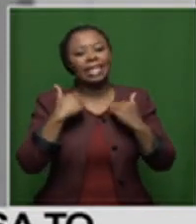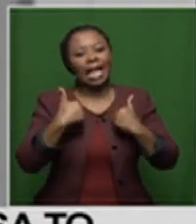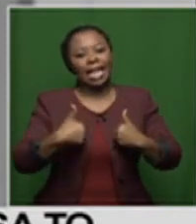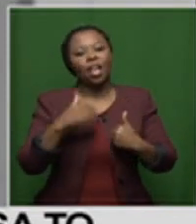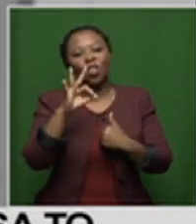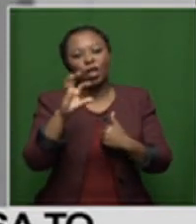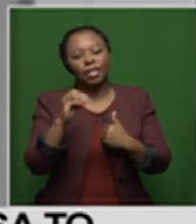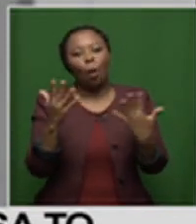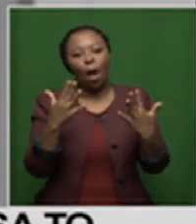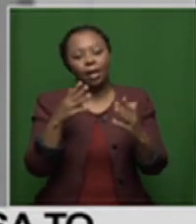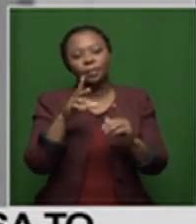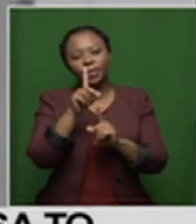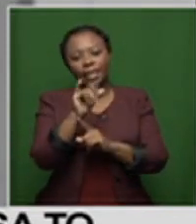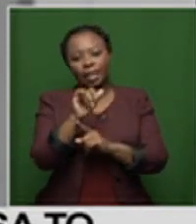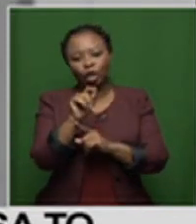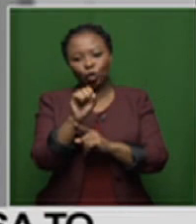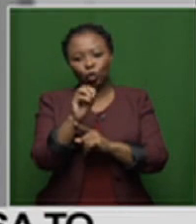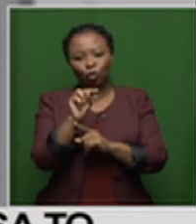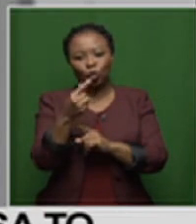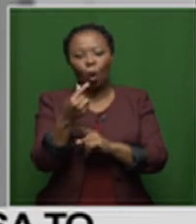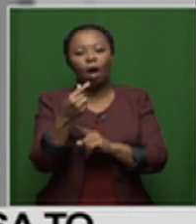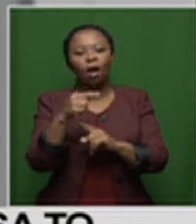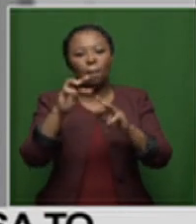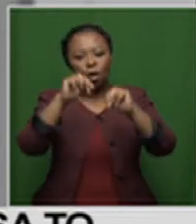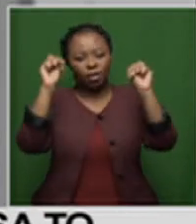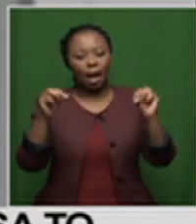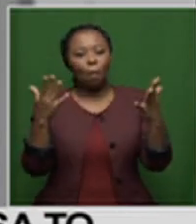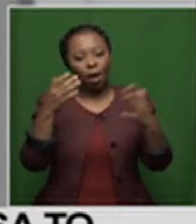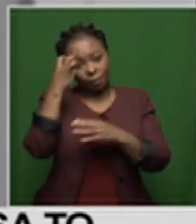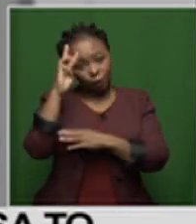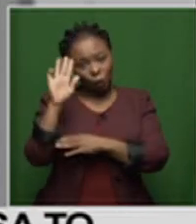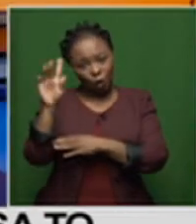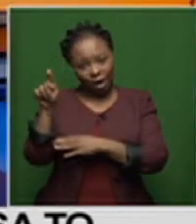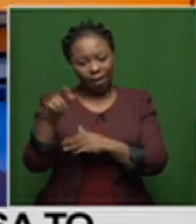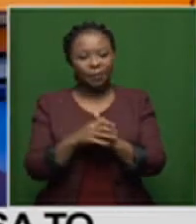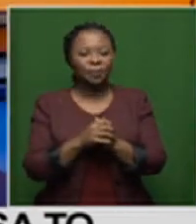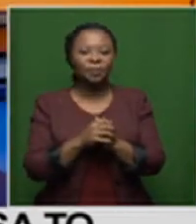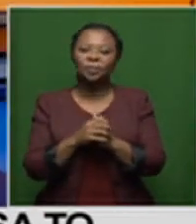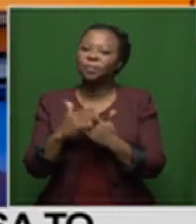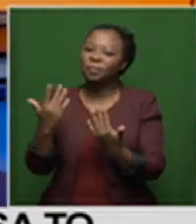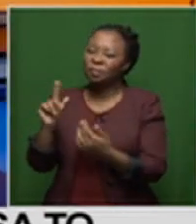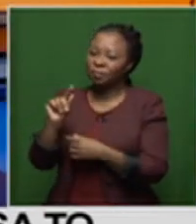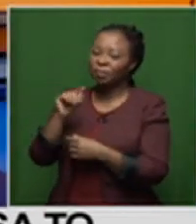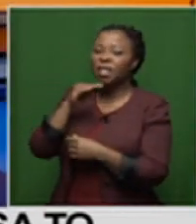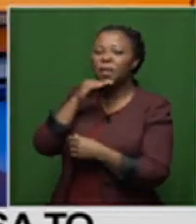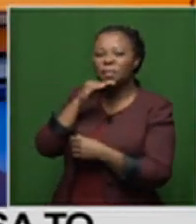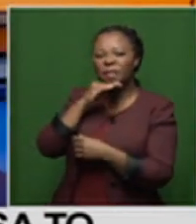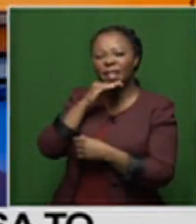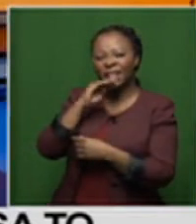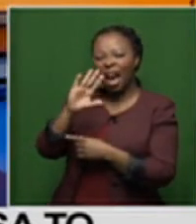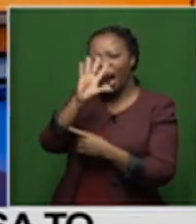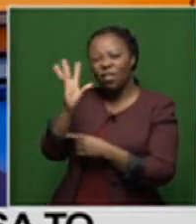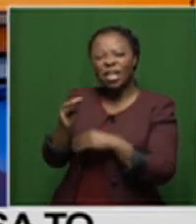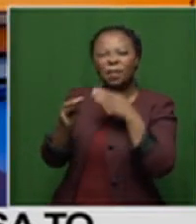30th, at Ditsong Pioneer Museum in Tshwane. And what does it mean to be an African, Bradon